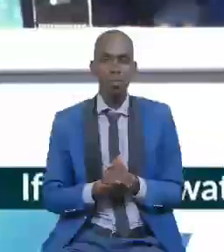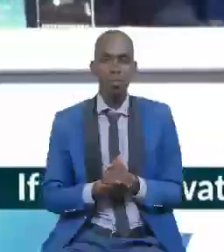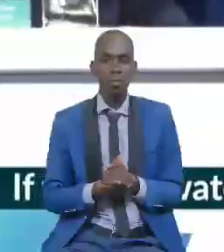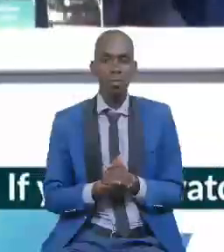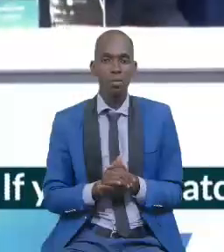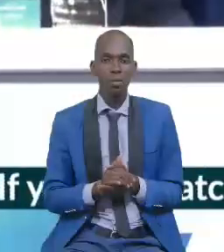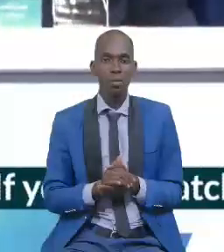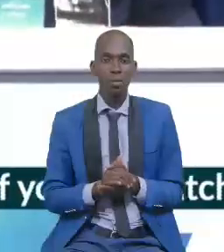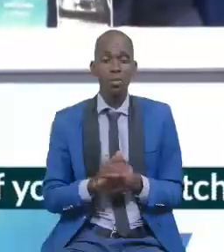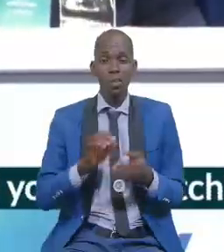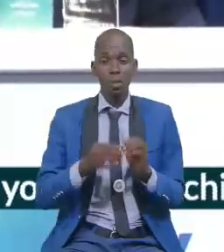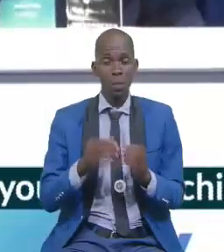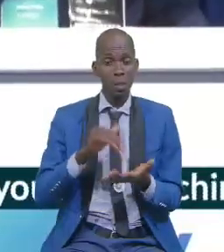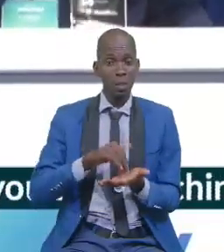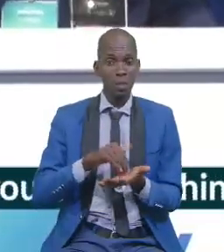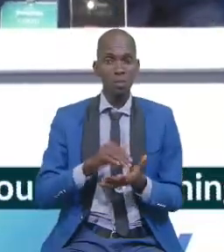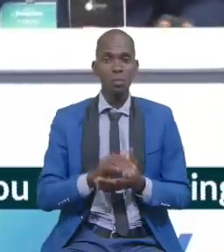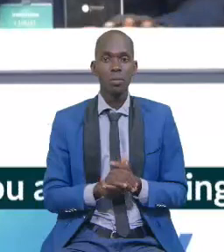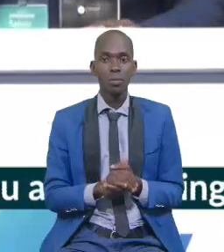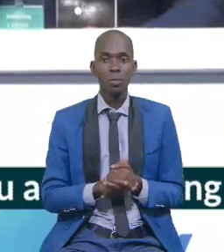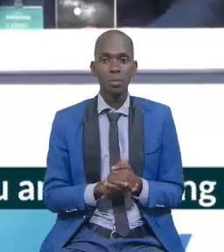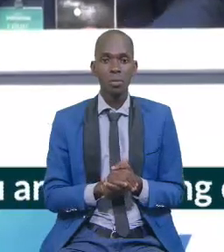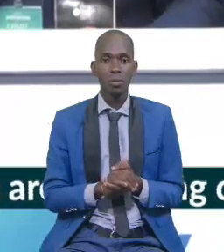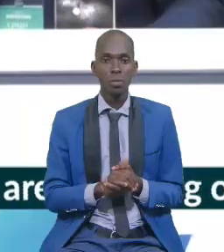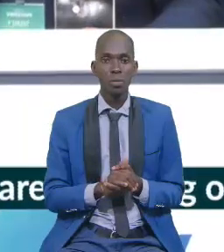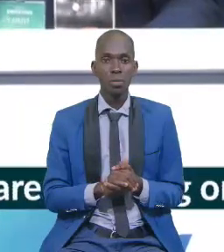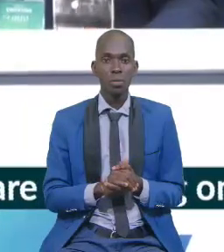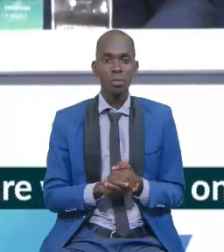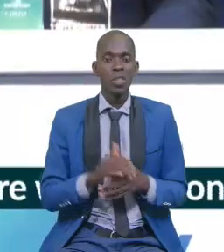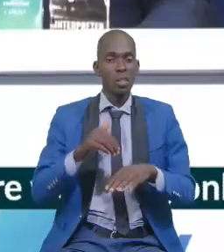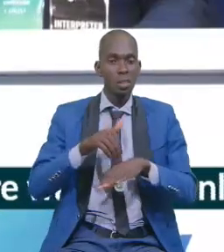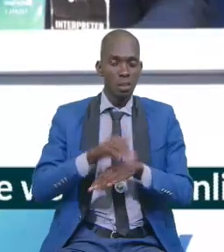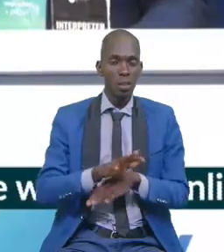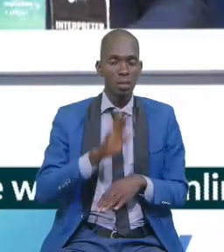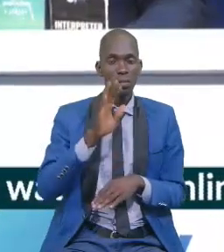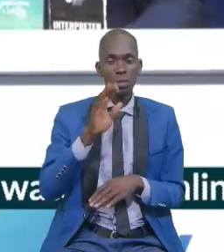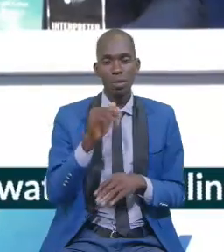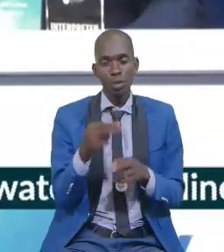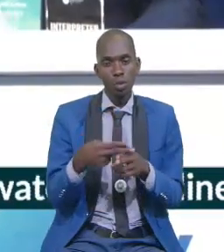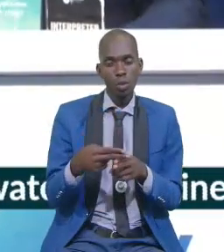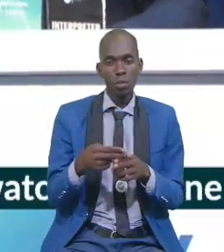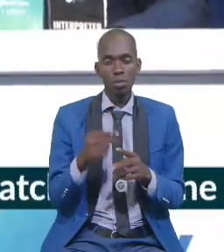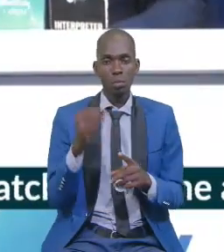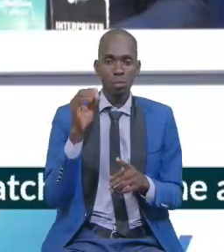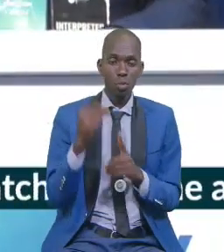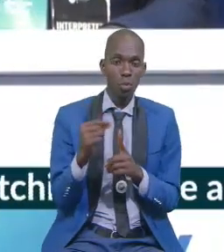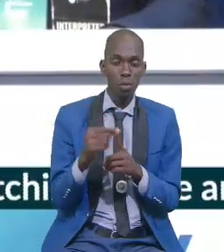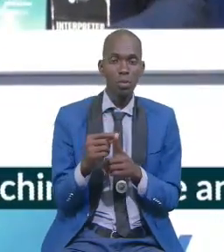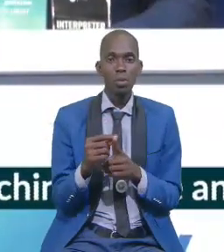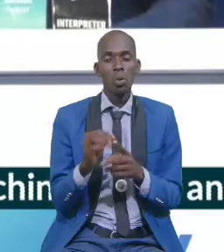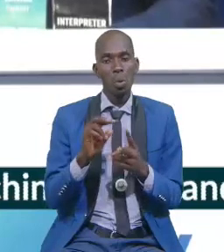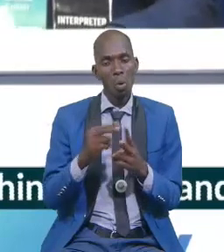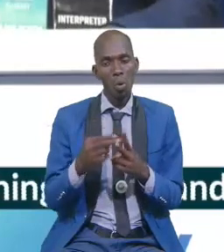234 +234 915 444 9263. I take the number again. Send your SMS or WhatsApp message